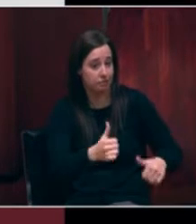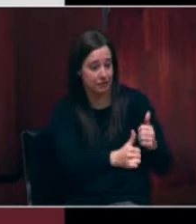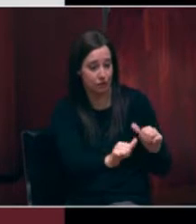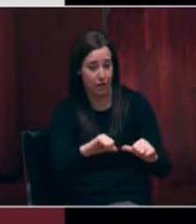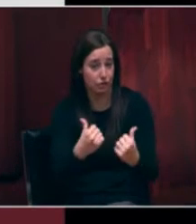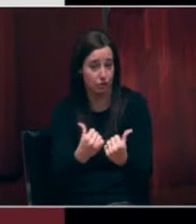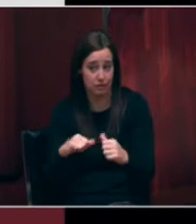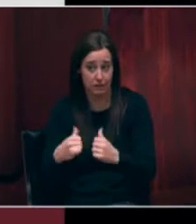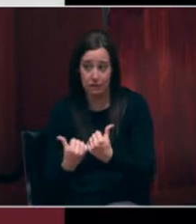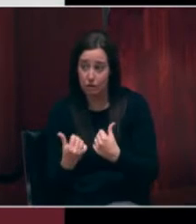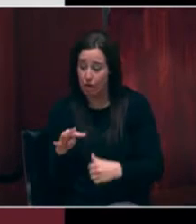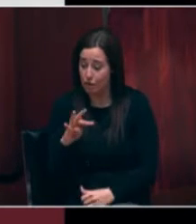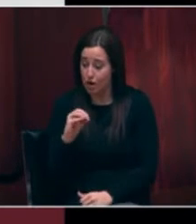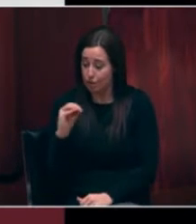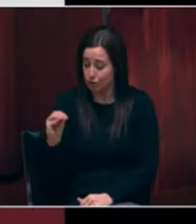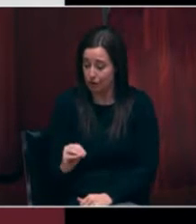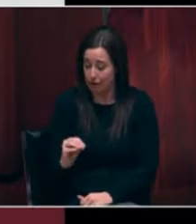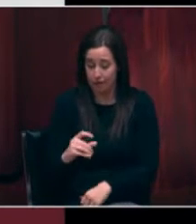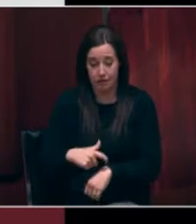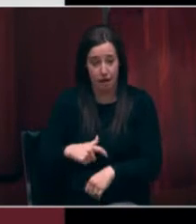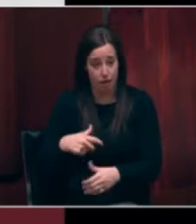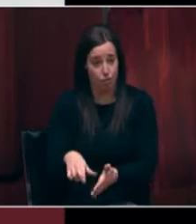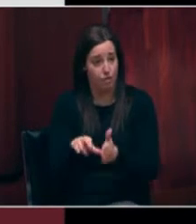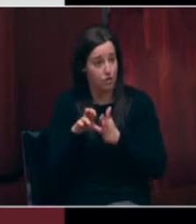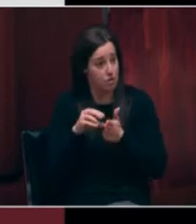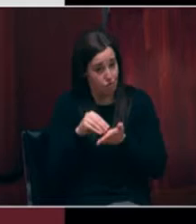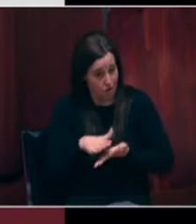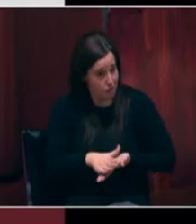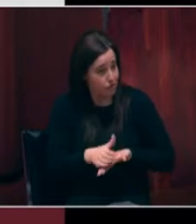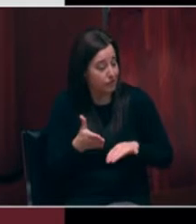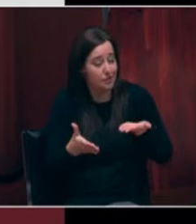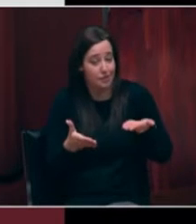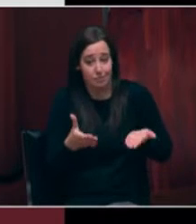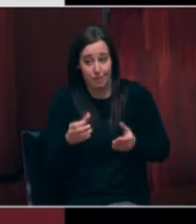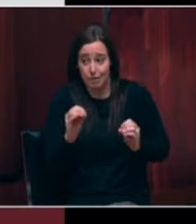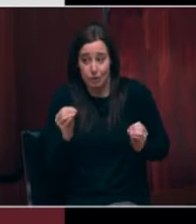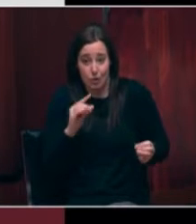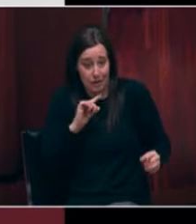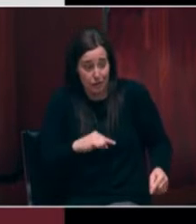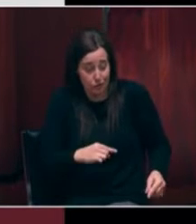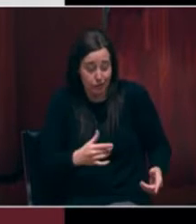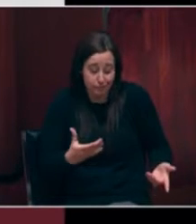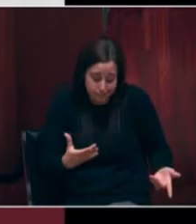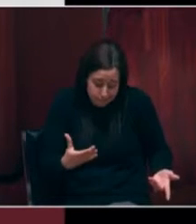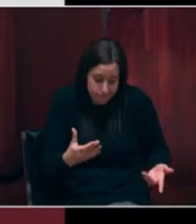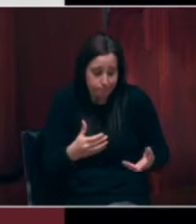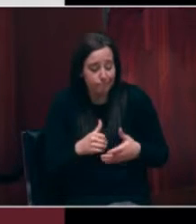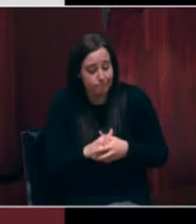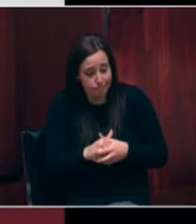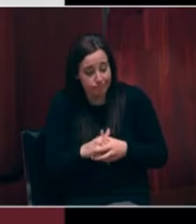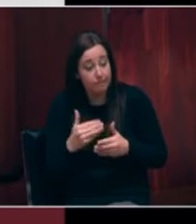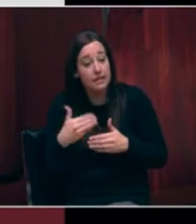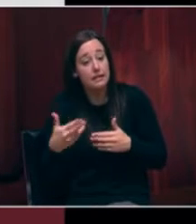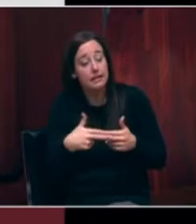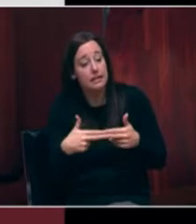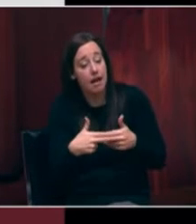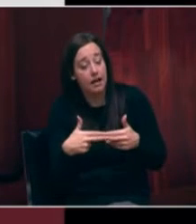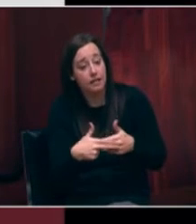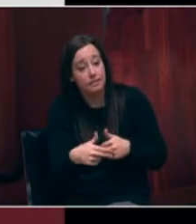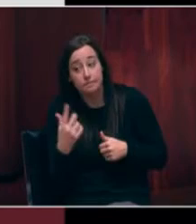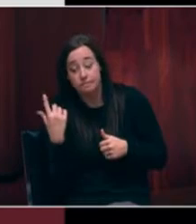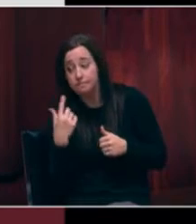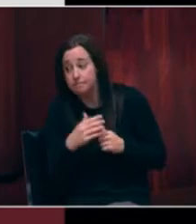we're spending on reviewing records that we may or may not get an answer from the agency on. Next slide,